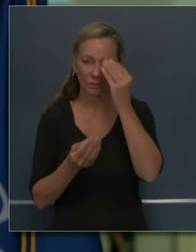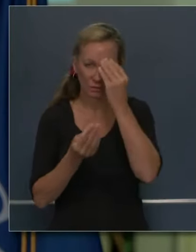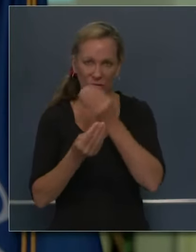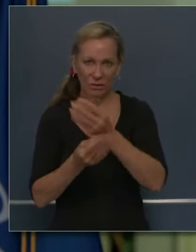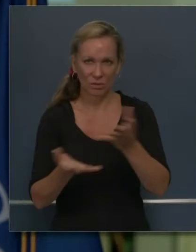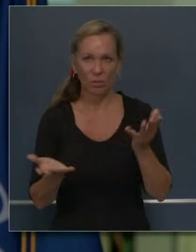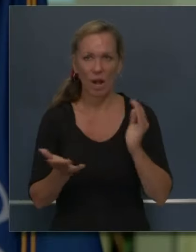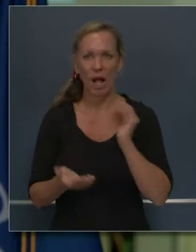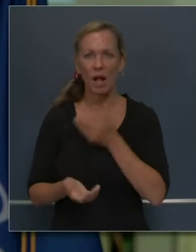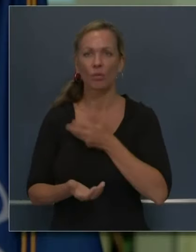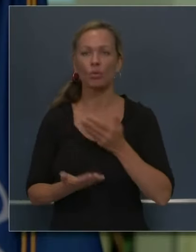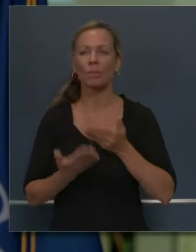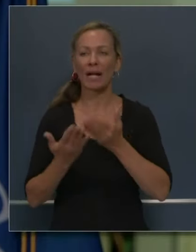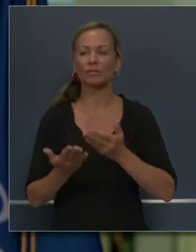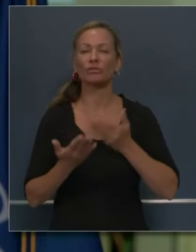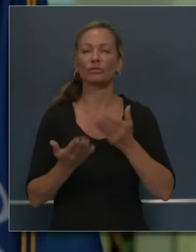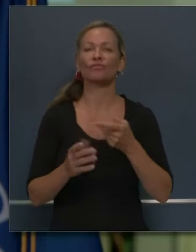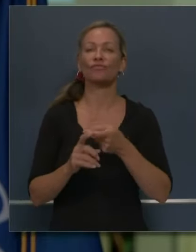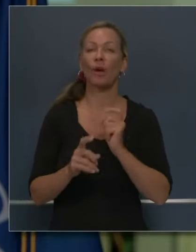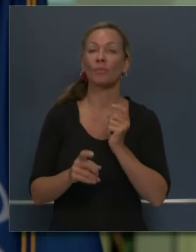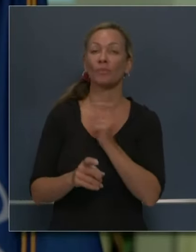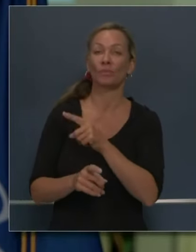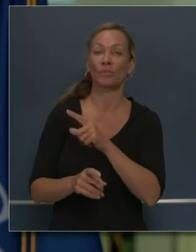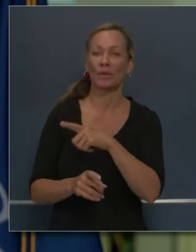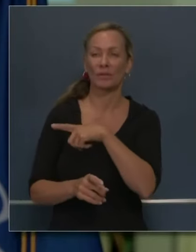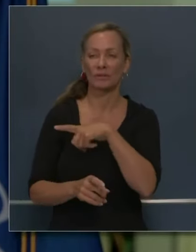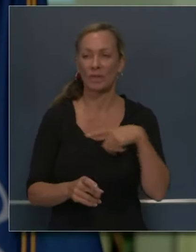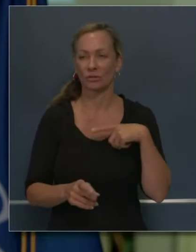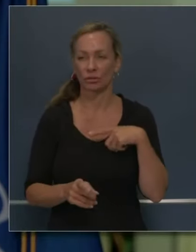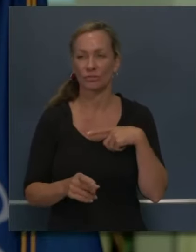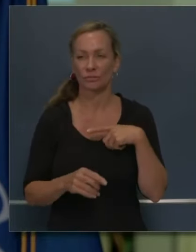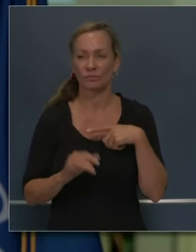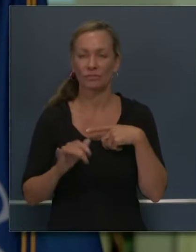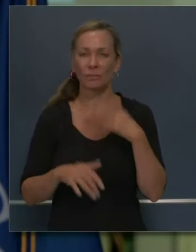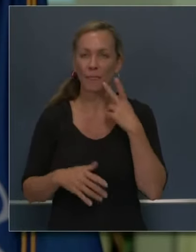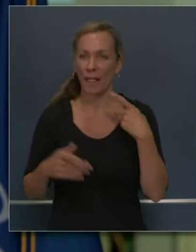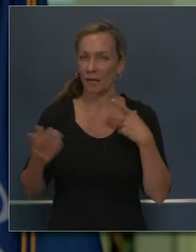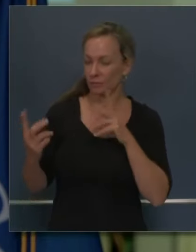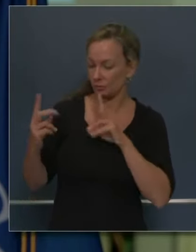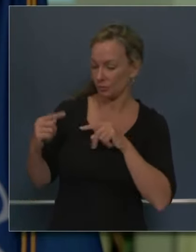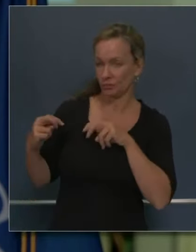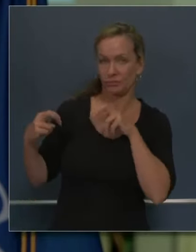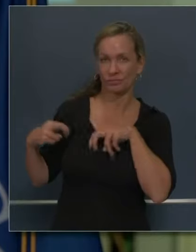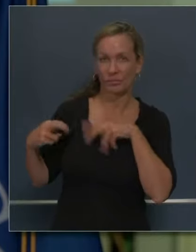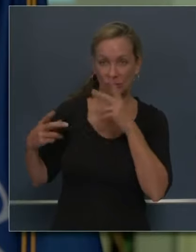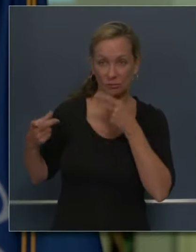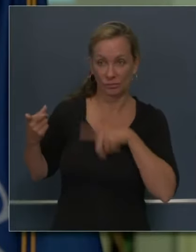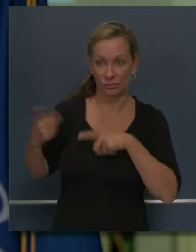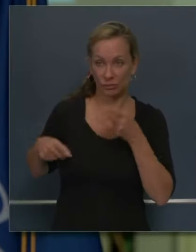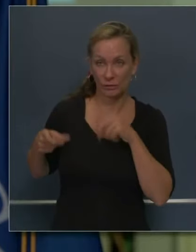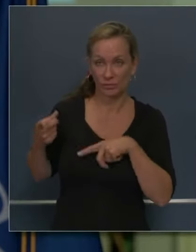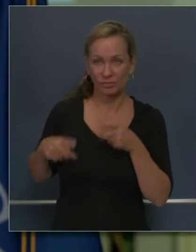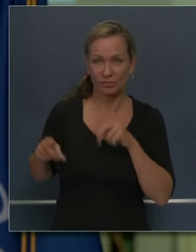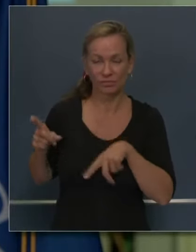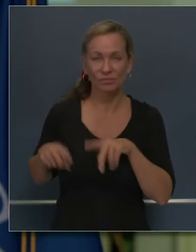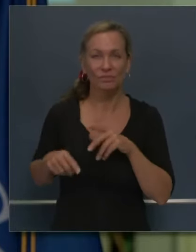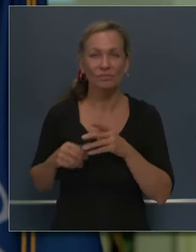align in areas of agreement, areas that we were working towards advancing. All I can say in the middle of this